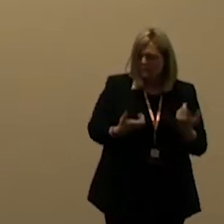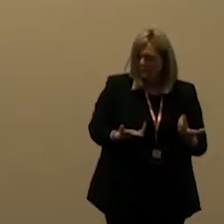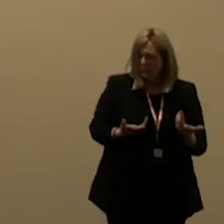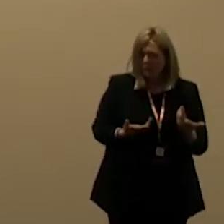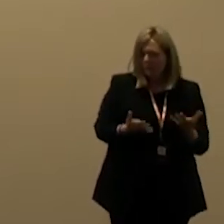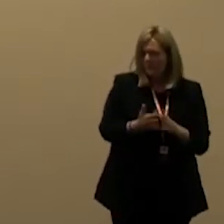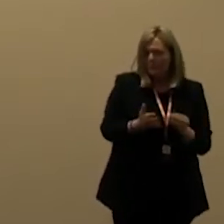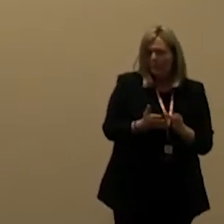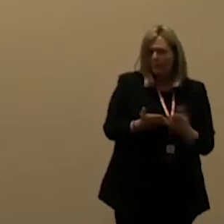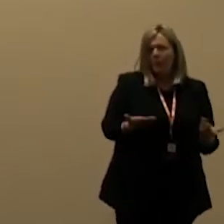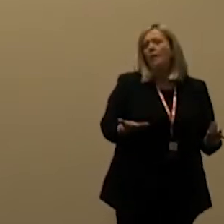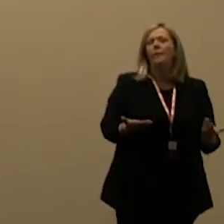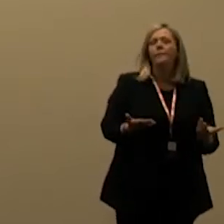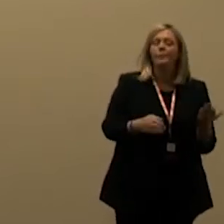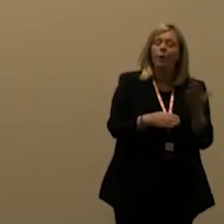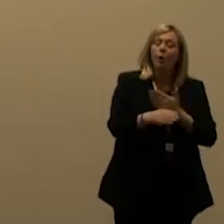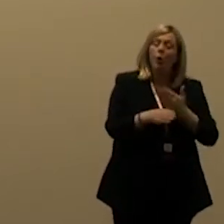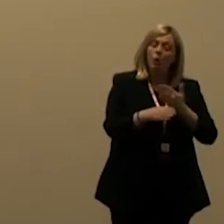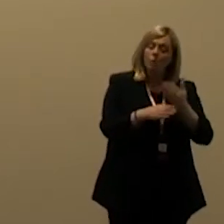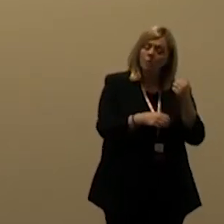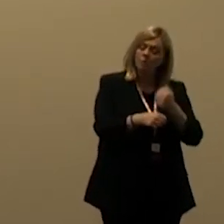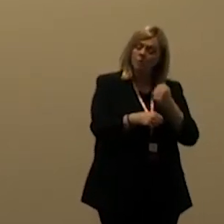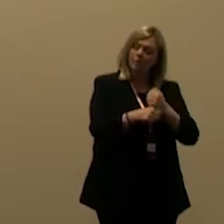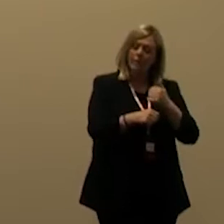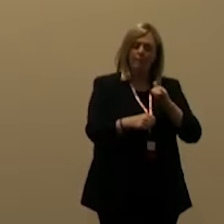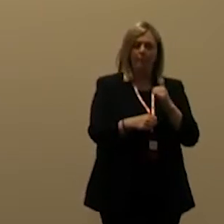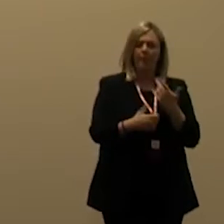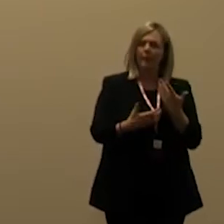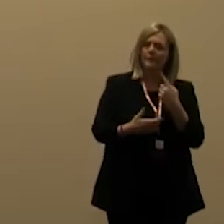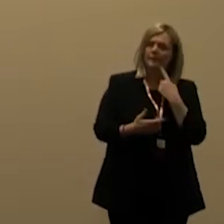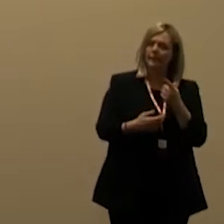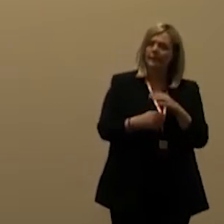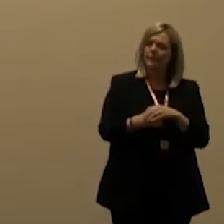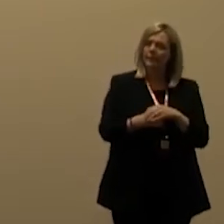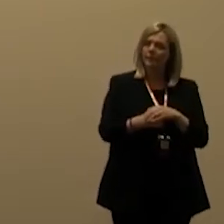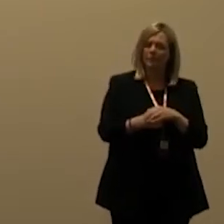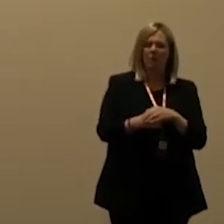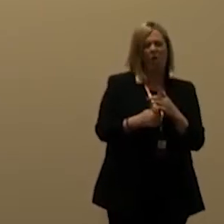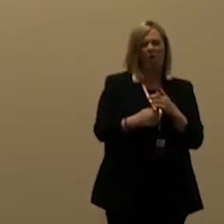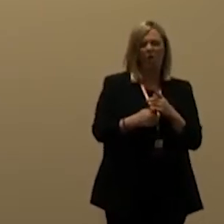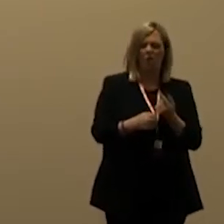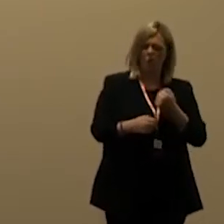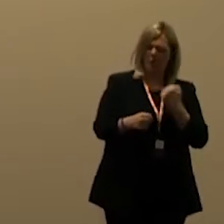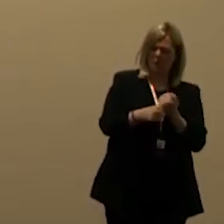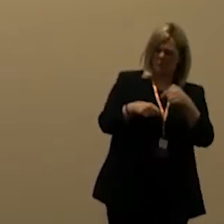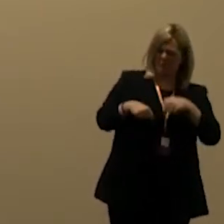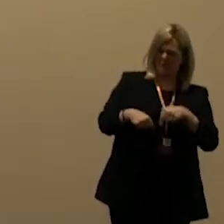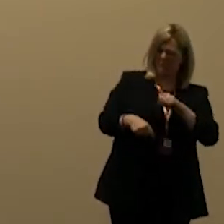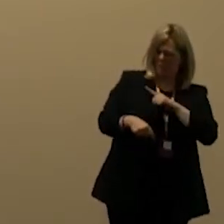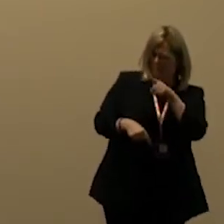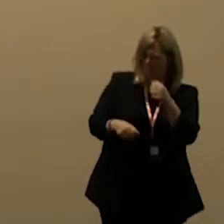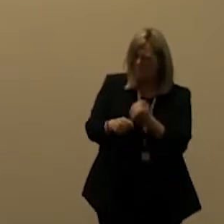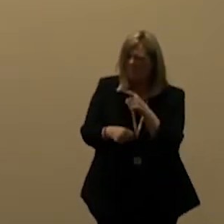for instance, older generations might point and say, you know, we did it this way, why are you doing it that way? The